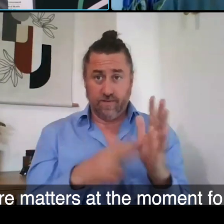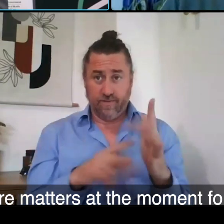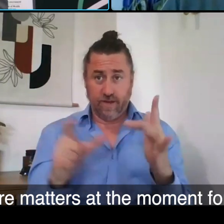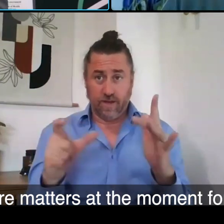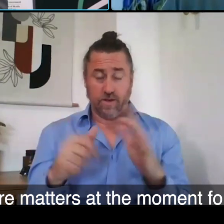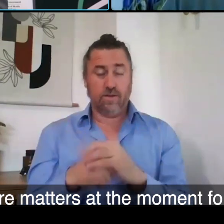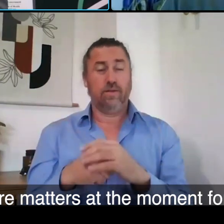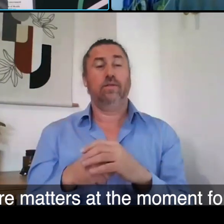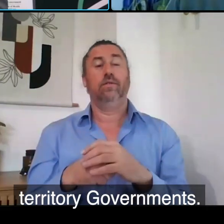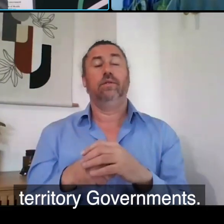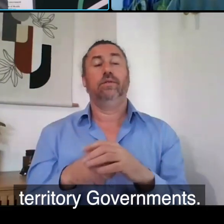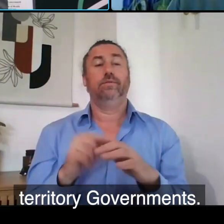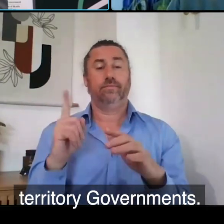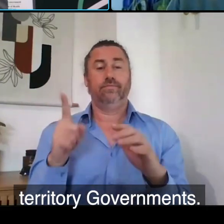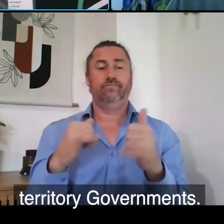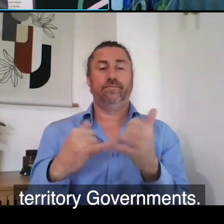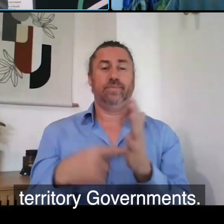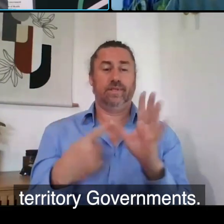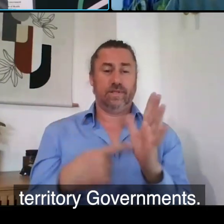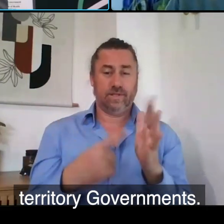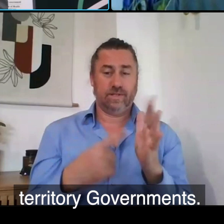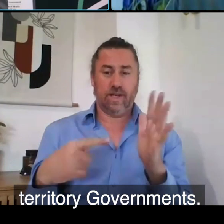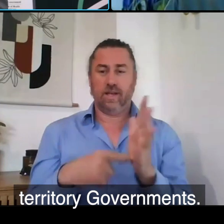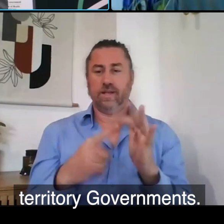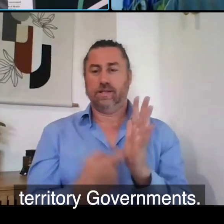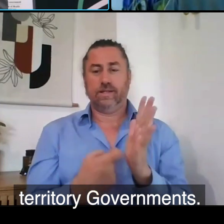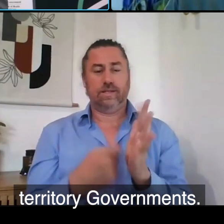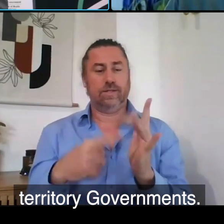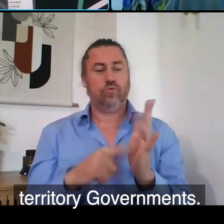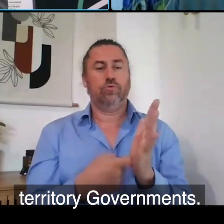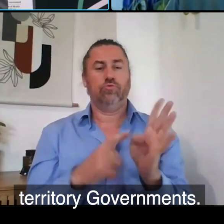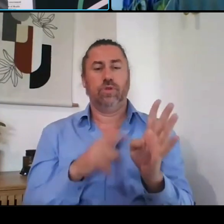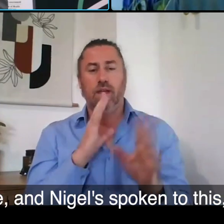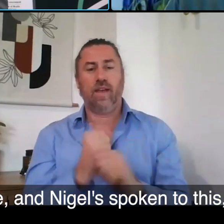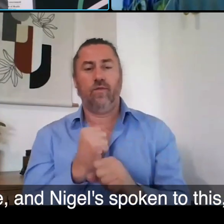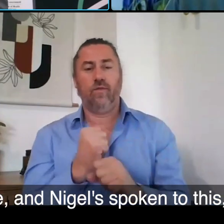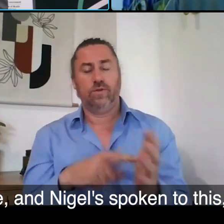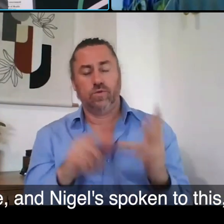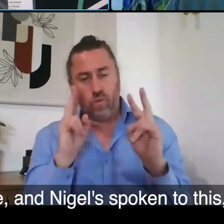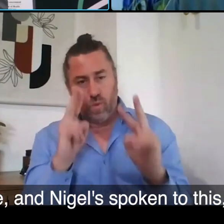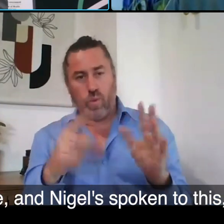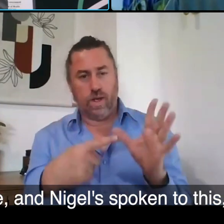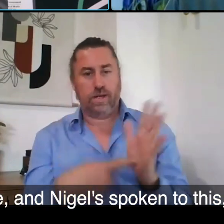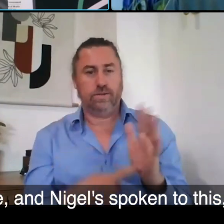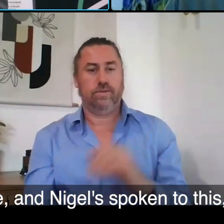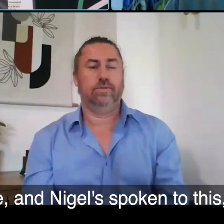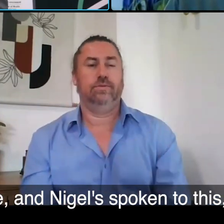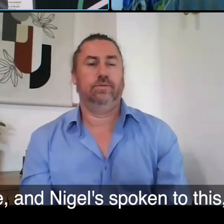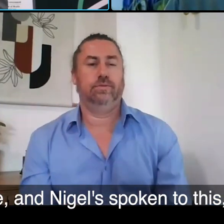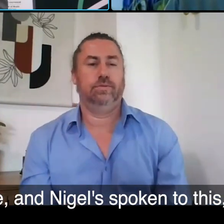These are matters at the moment for state and territory governments. I am aware